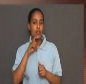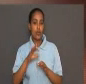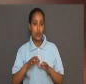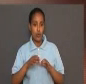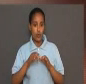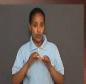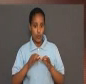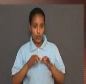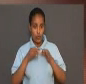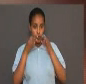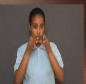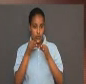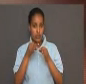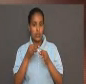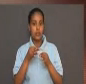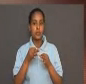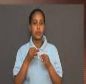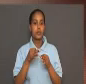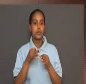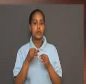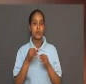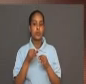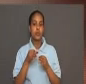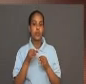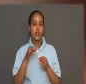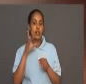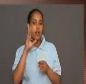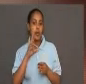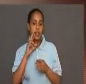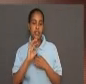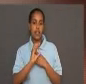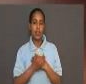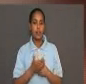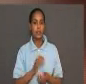goes from a brittle to a rubbery state.